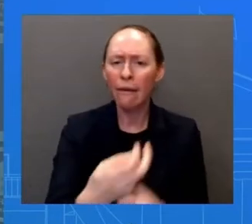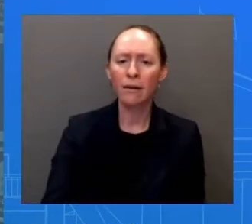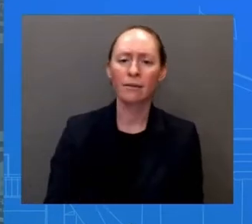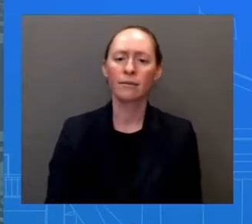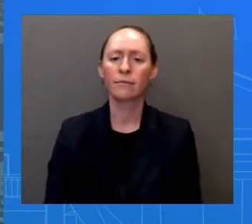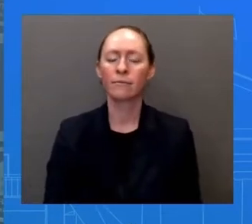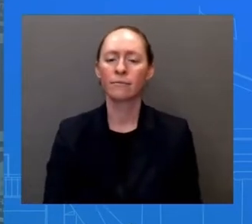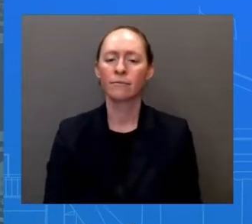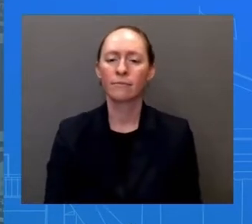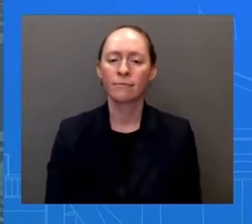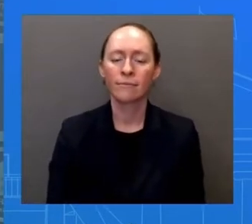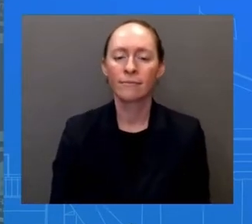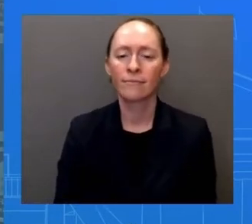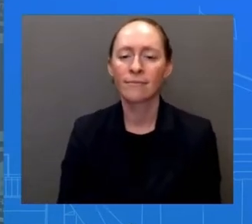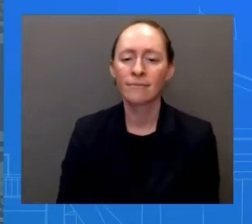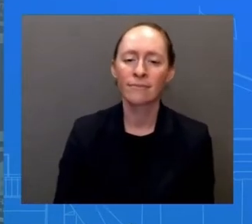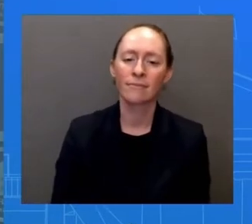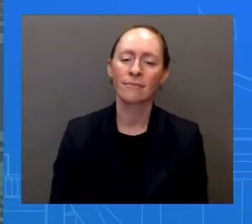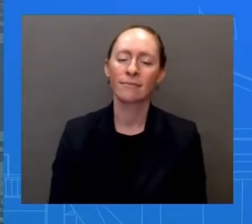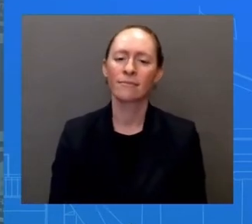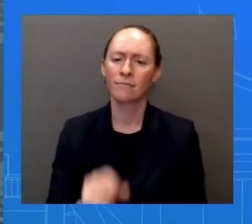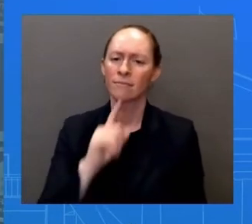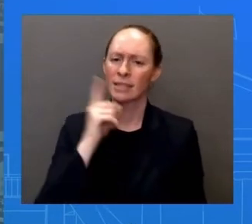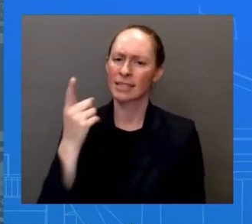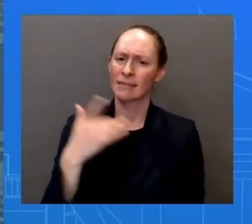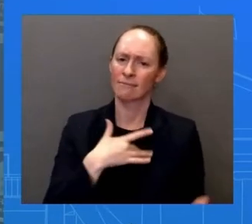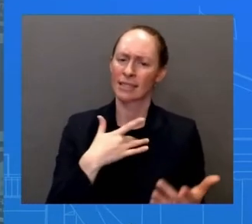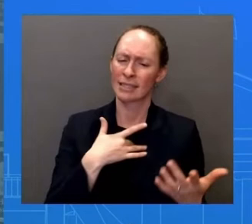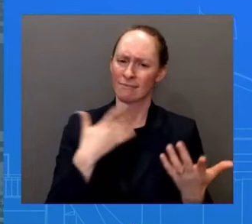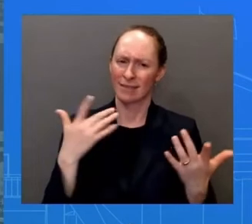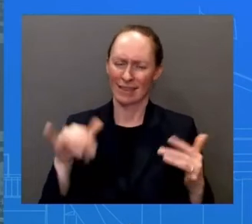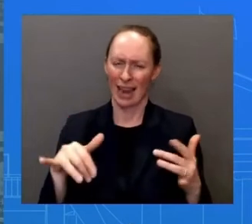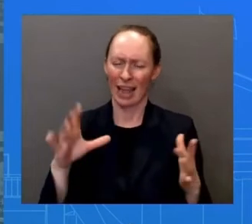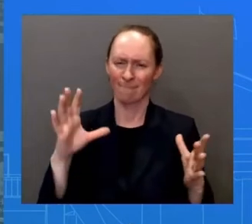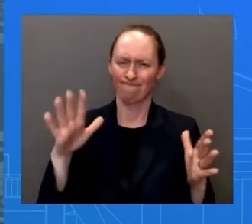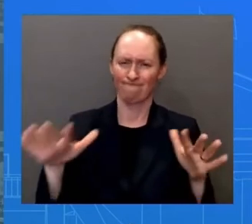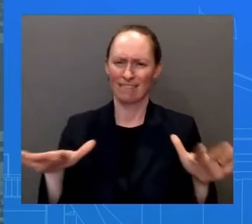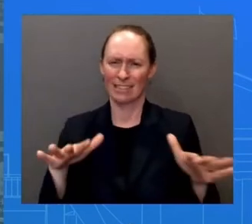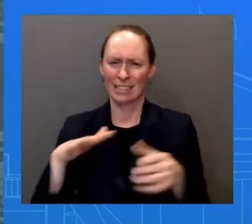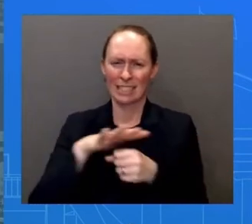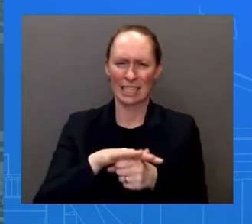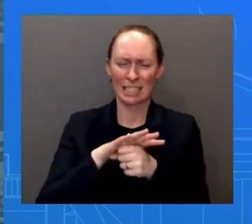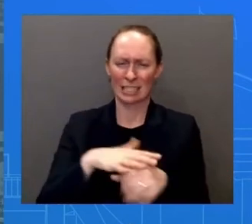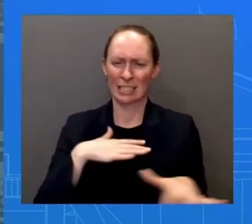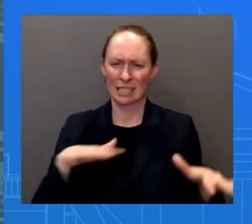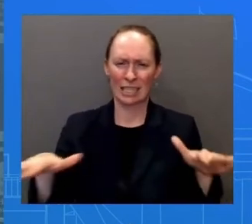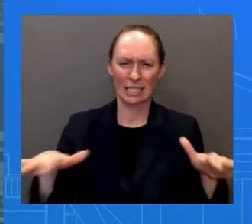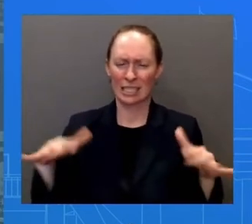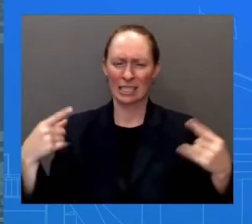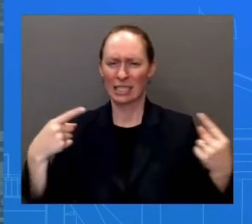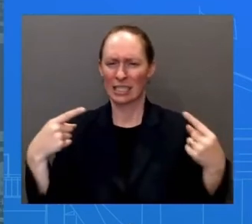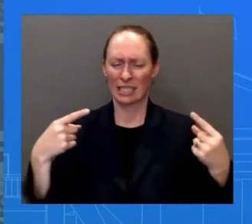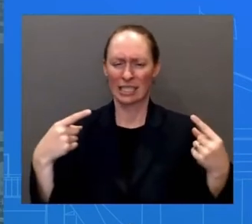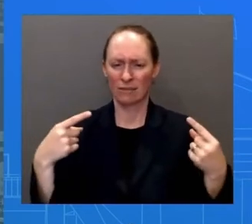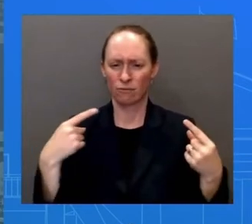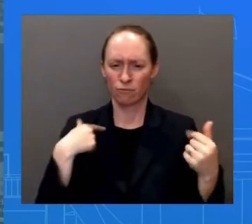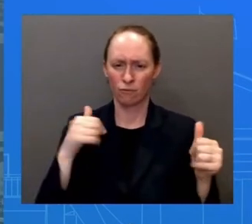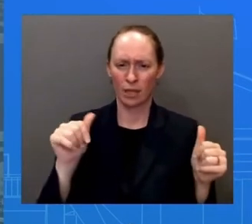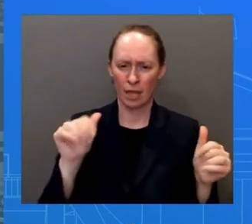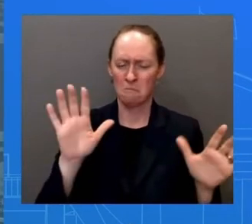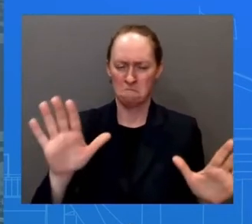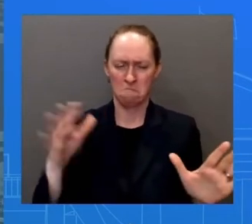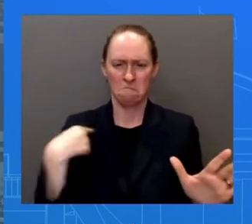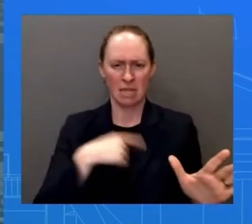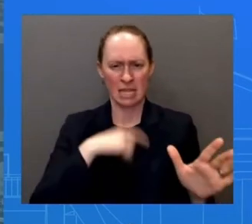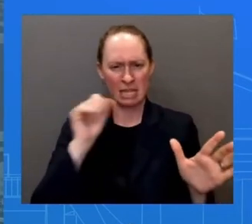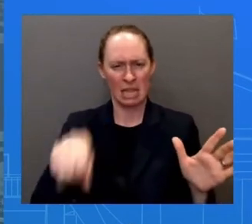So there's tension in this relationship. We believe we can manage that tension. We believe we can succeed in this strategic competition. And again, I would point you to the National